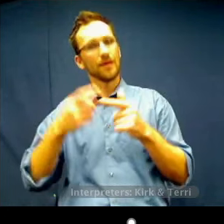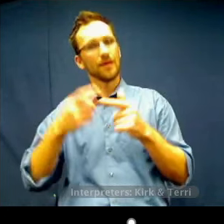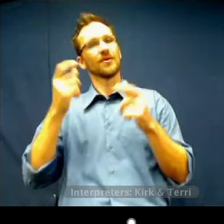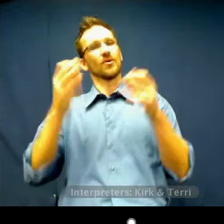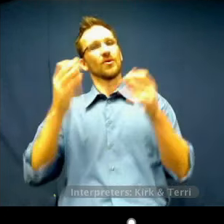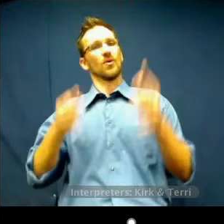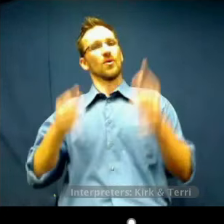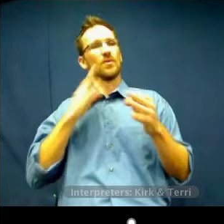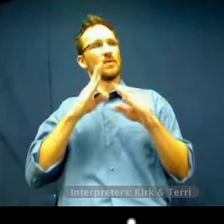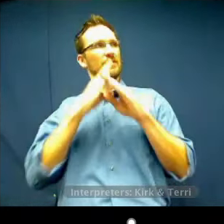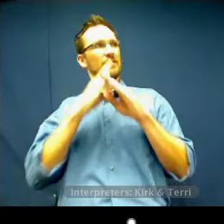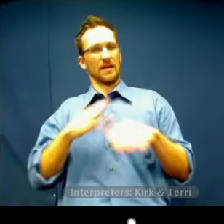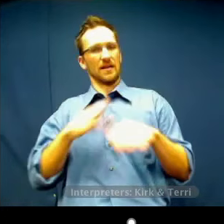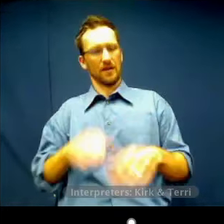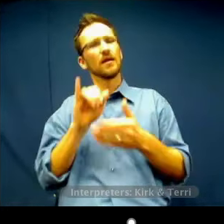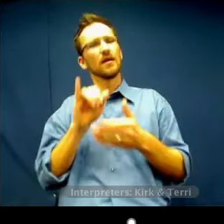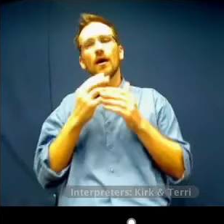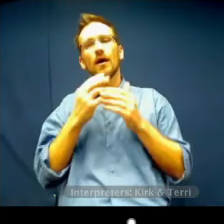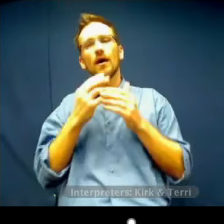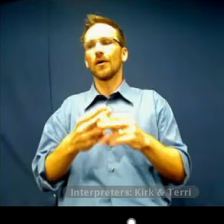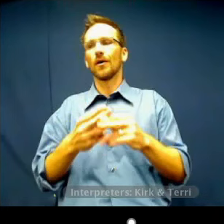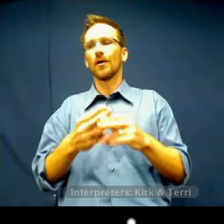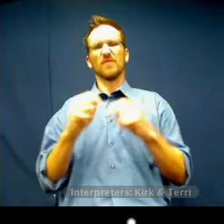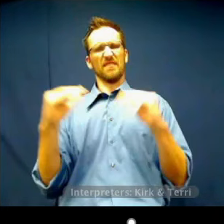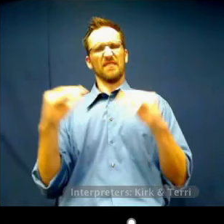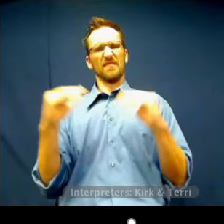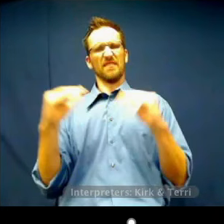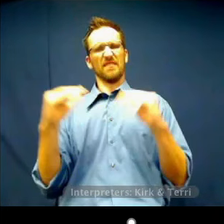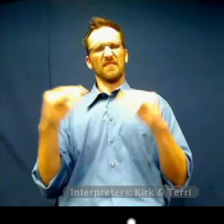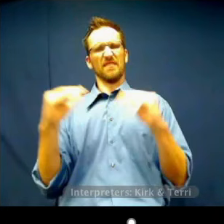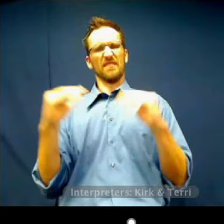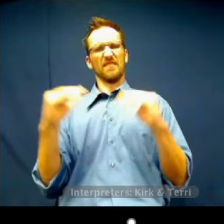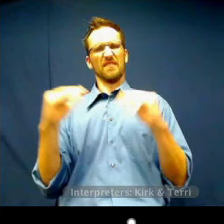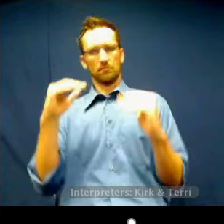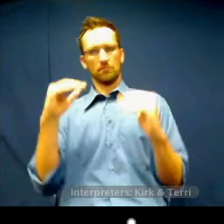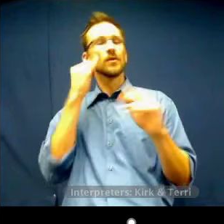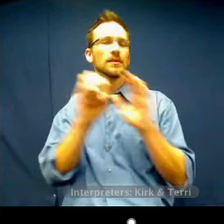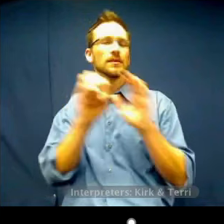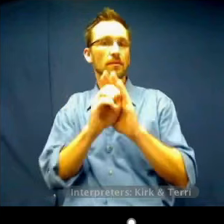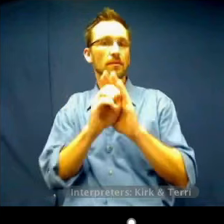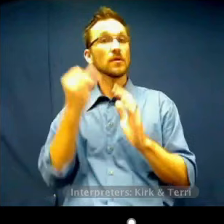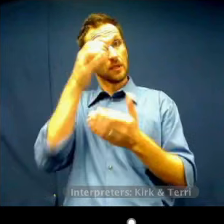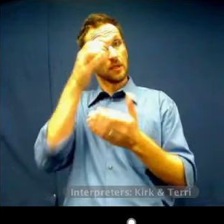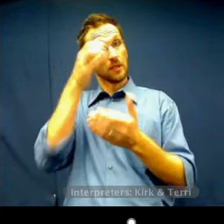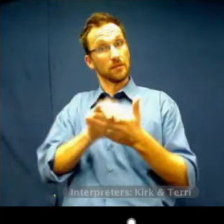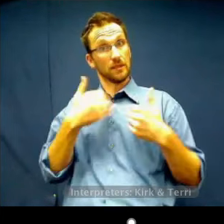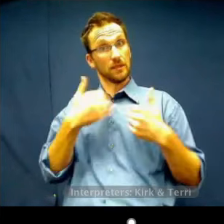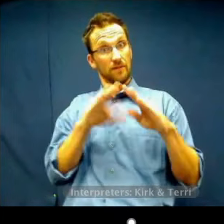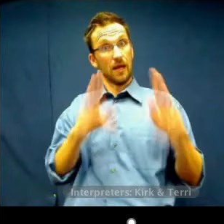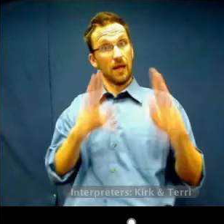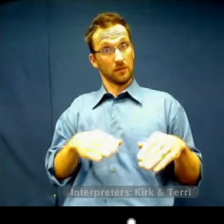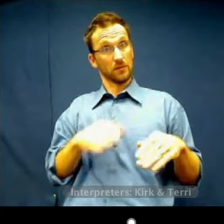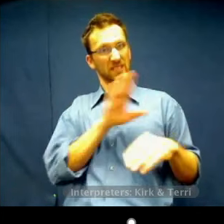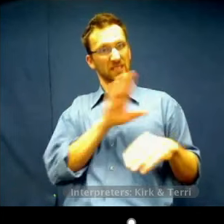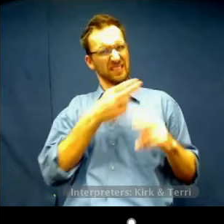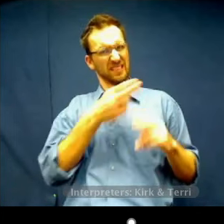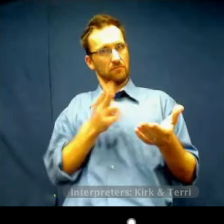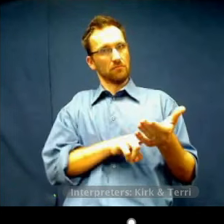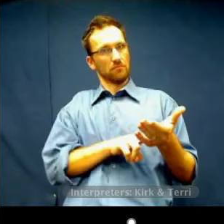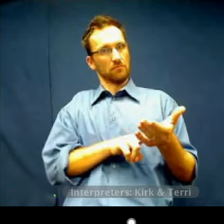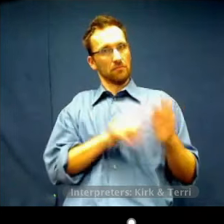distribution. So essentially, if the husband has a house and it's worth in his name, and